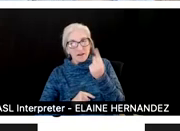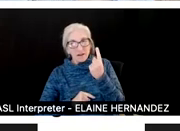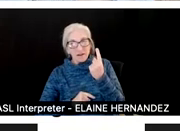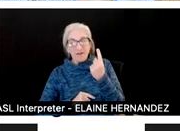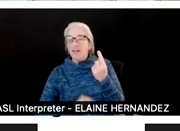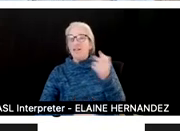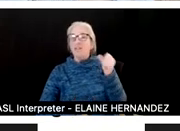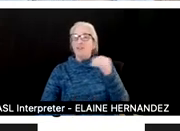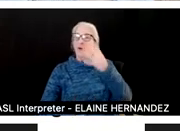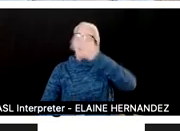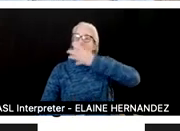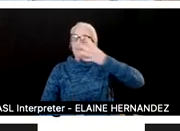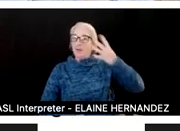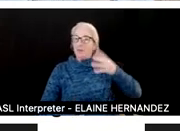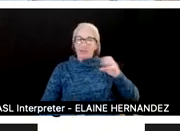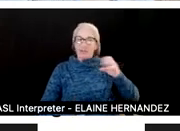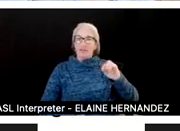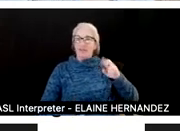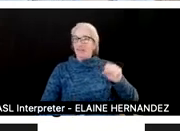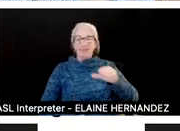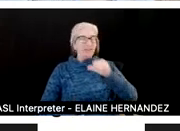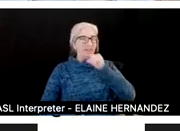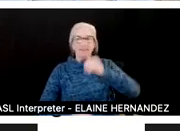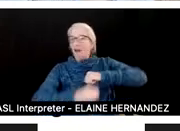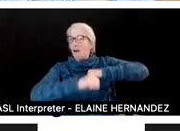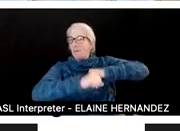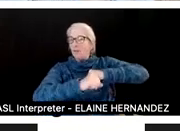the state or federal fair housing laws, but